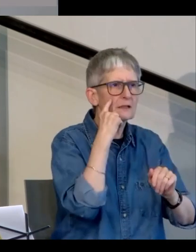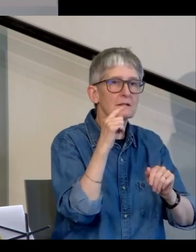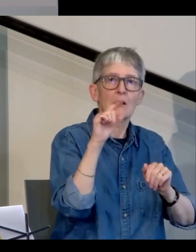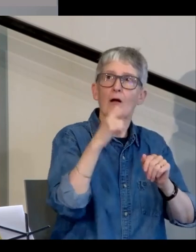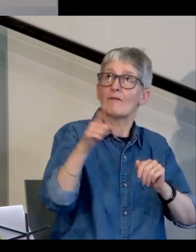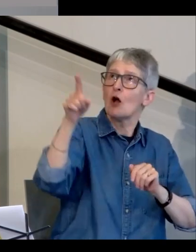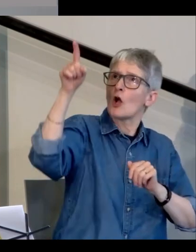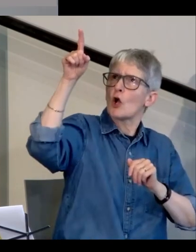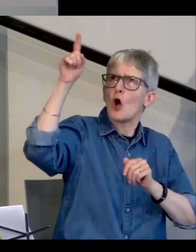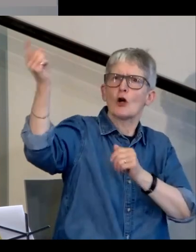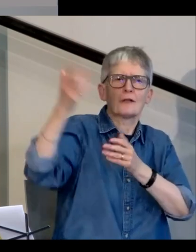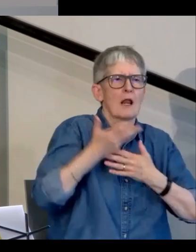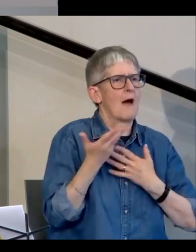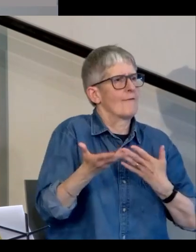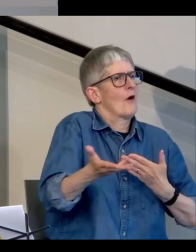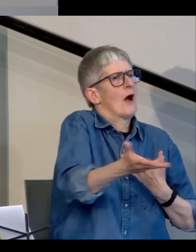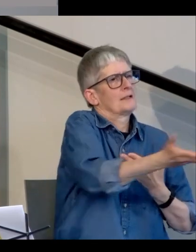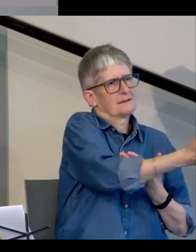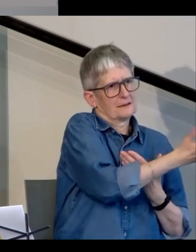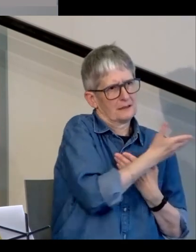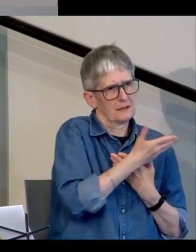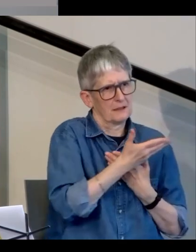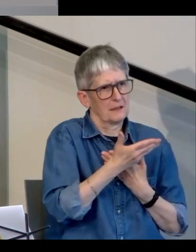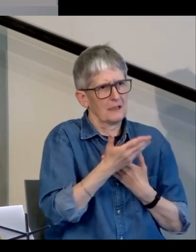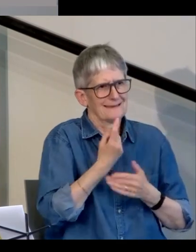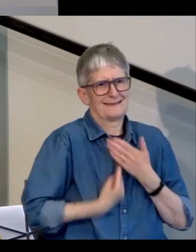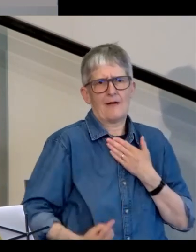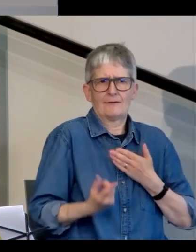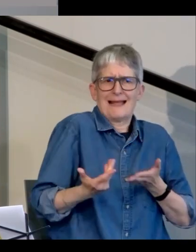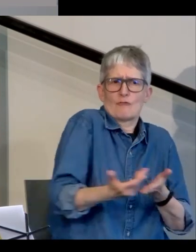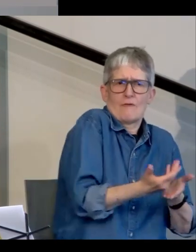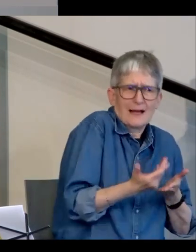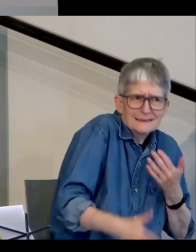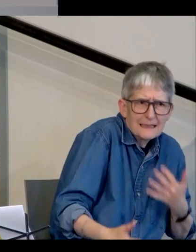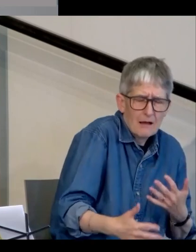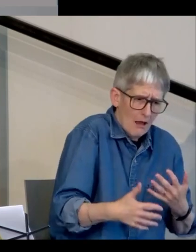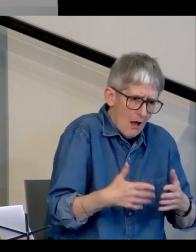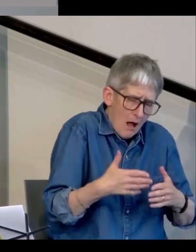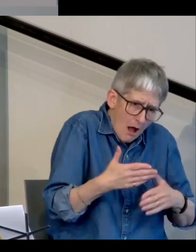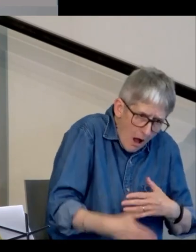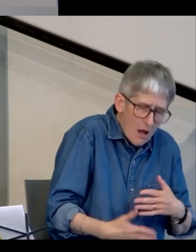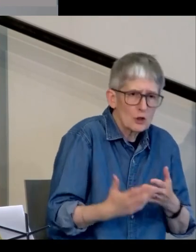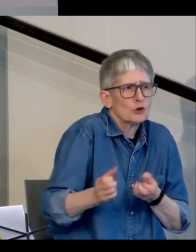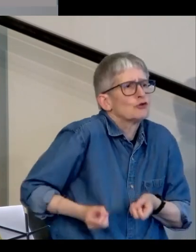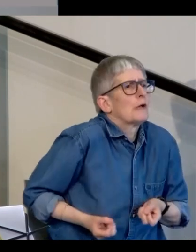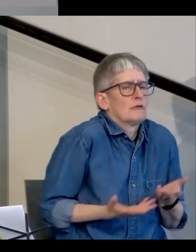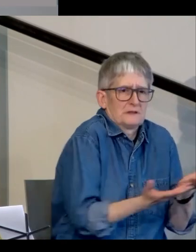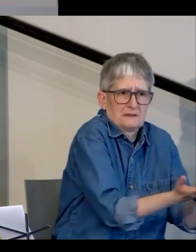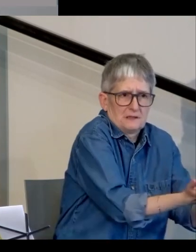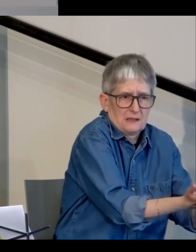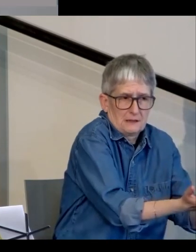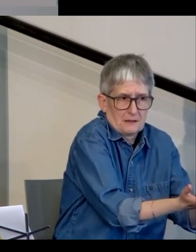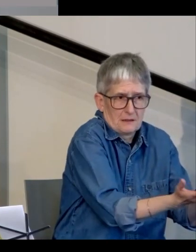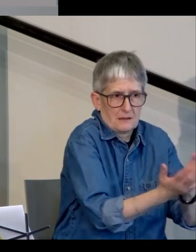God's lavish love for us, love that is self-sacrificing, costly, and generous.